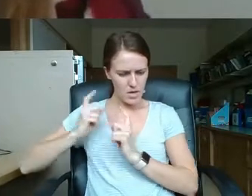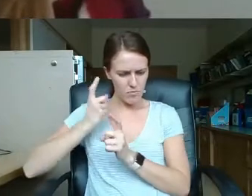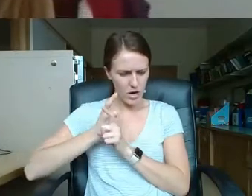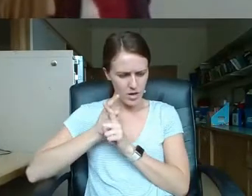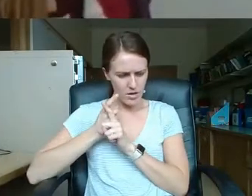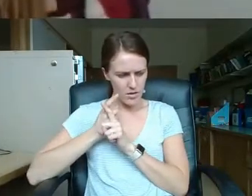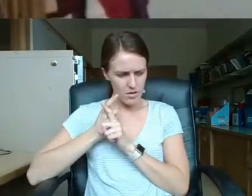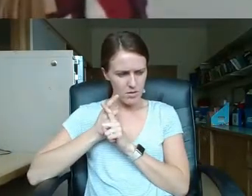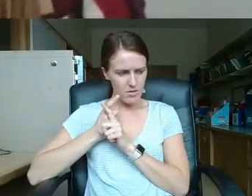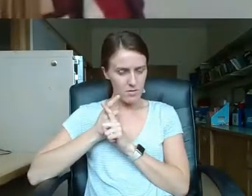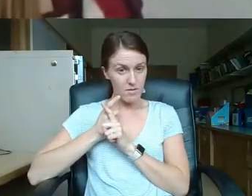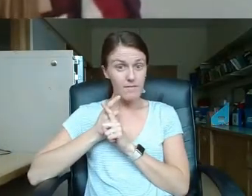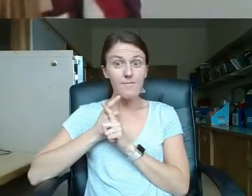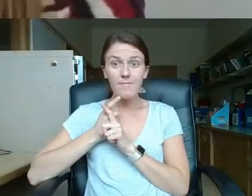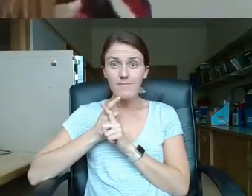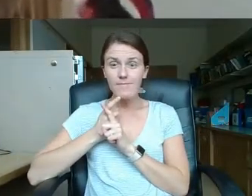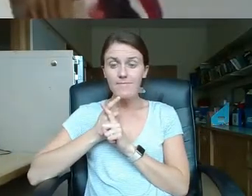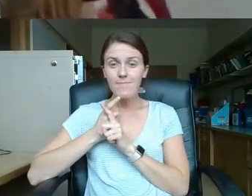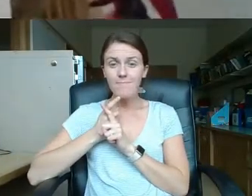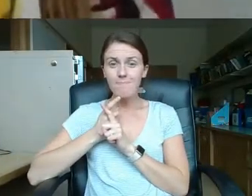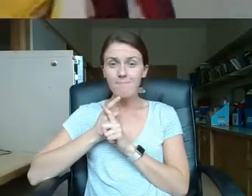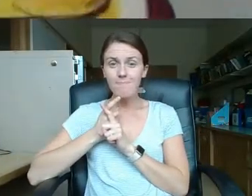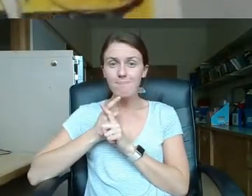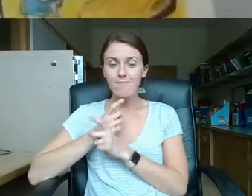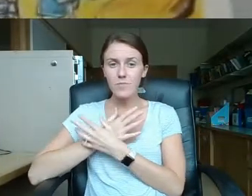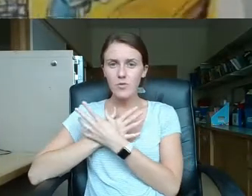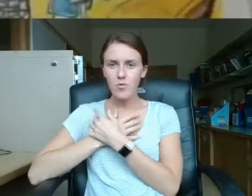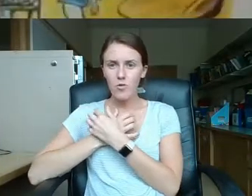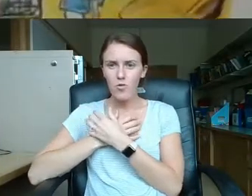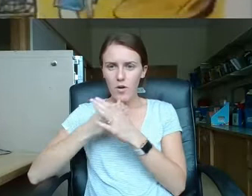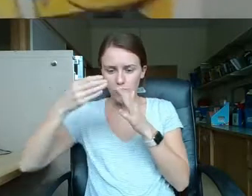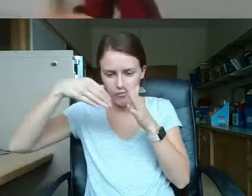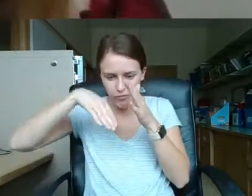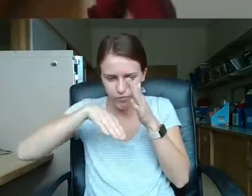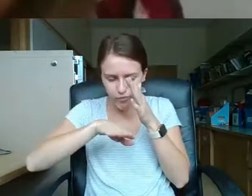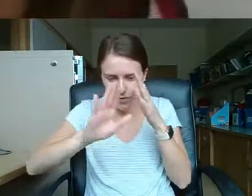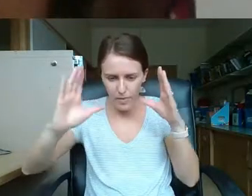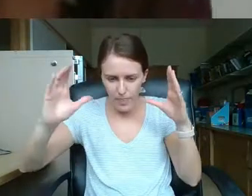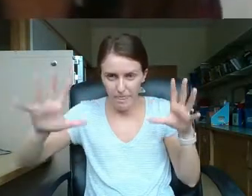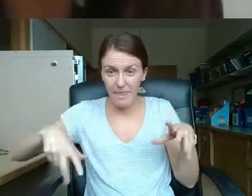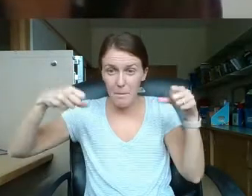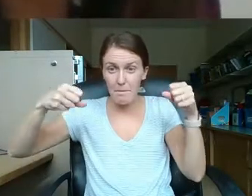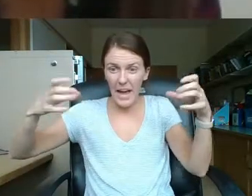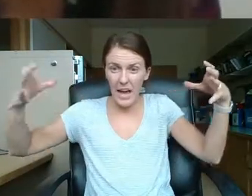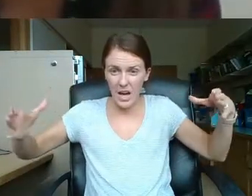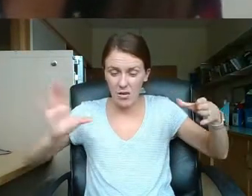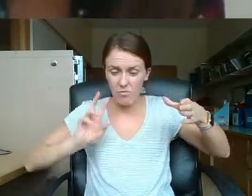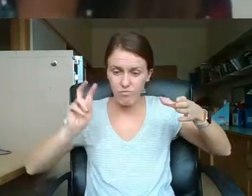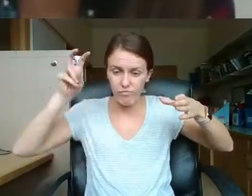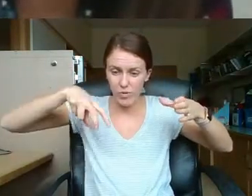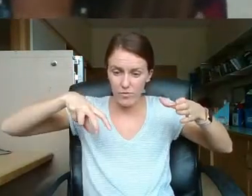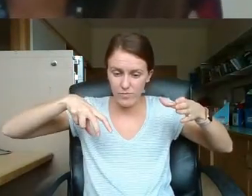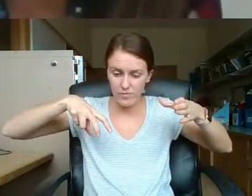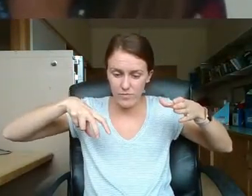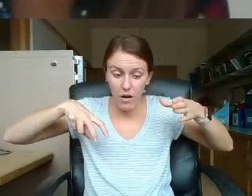Uh-oh. Don't go in. He went inside to go search. He